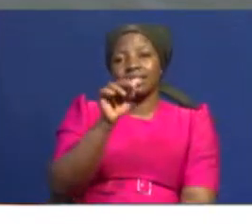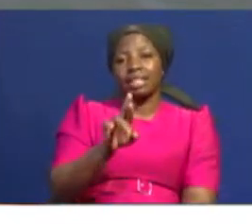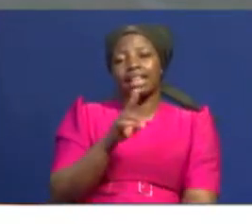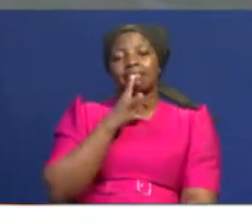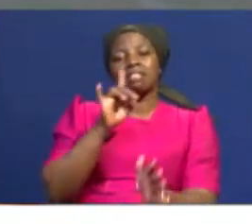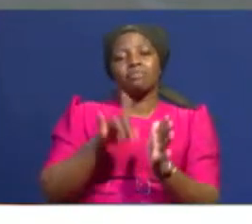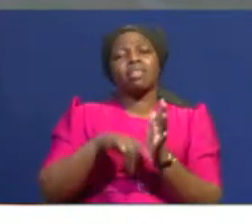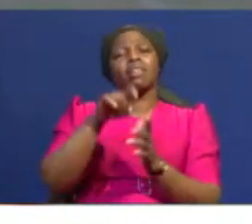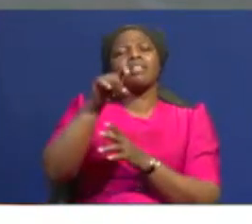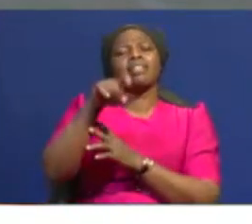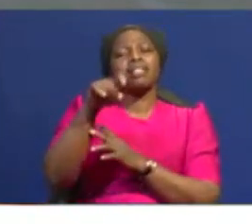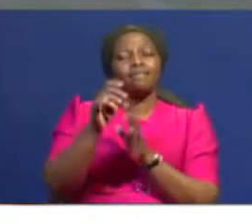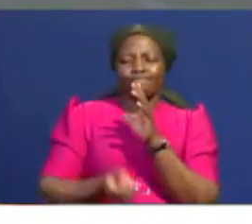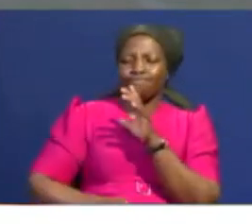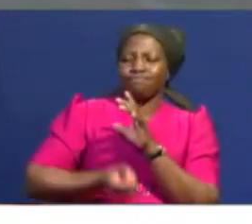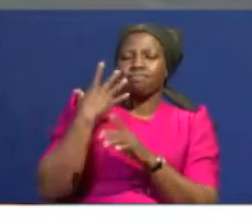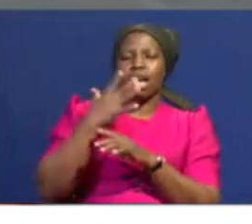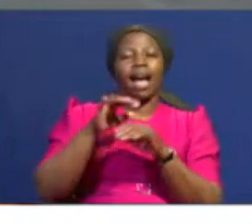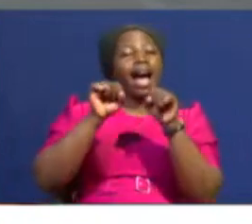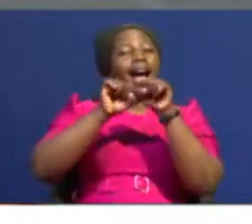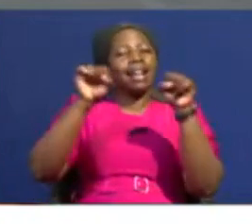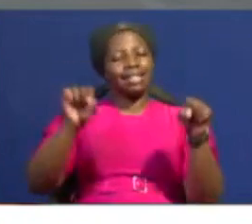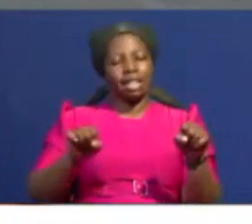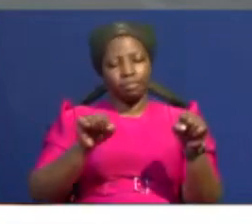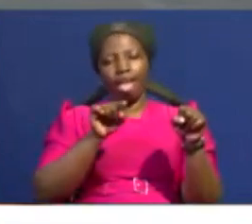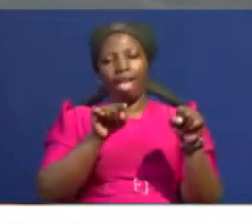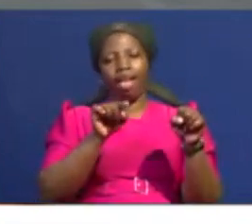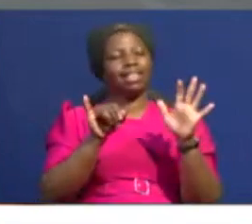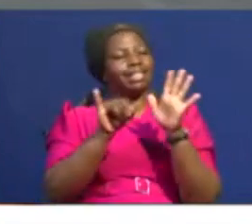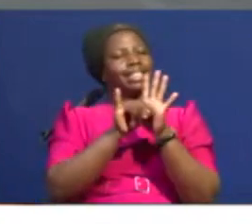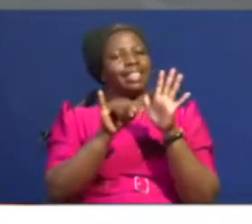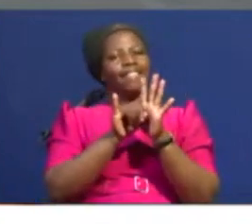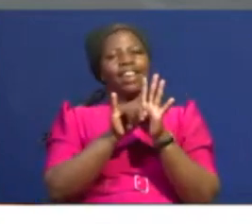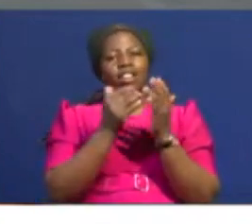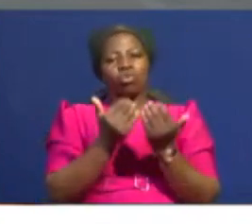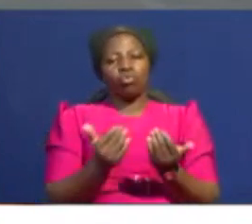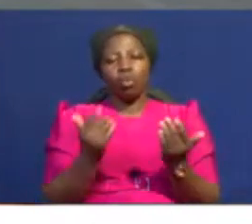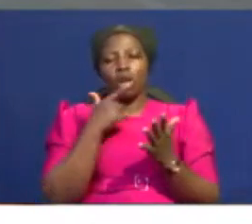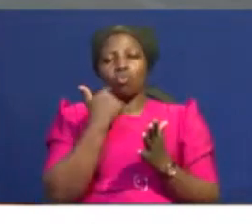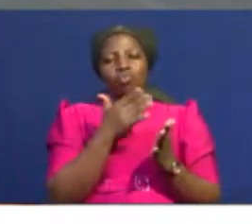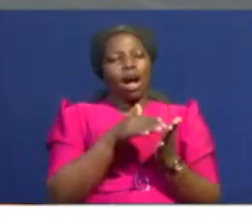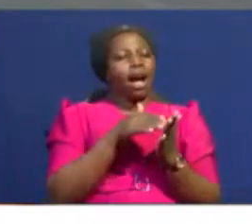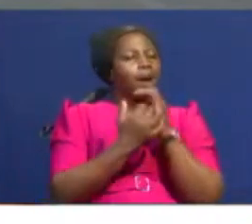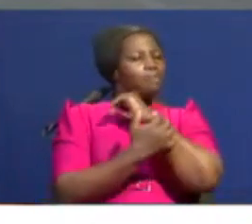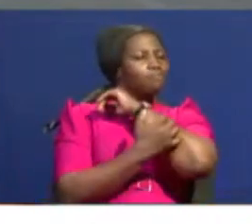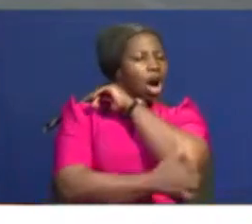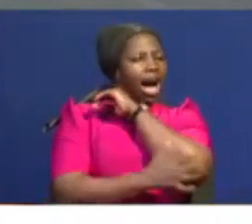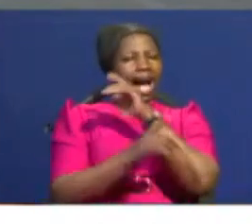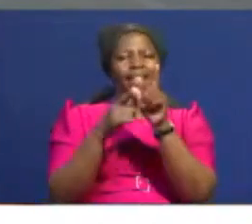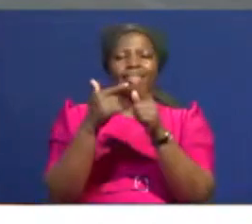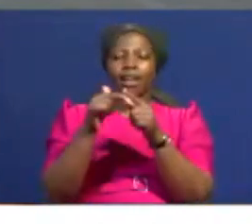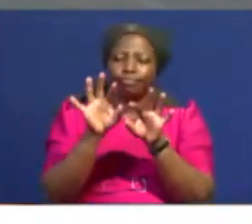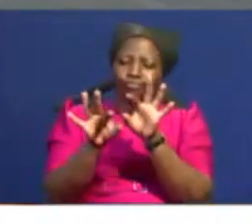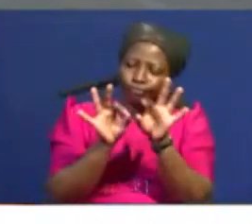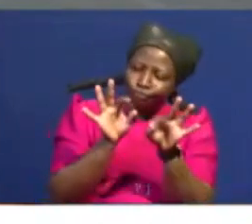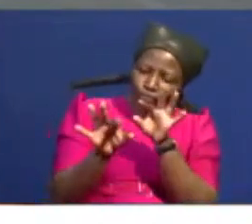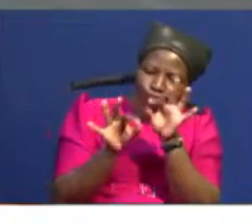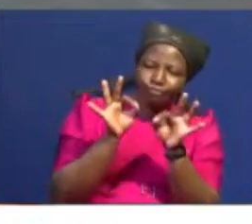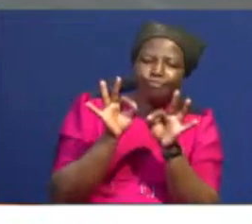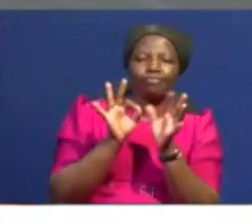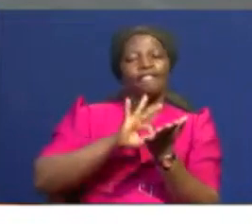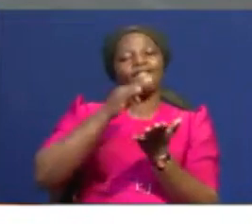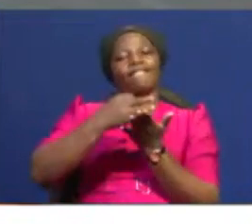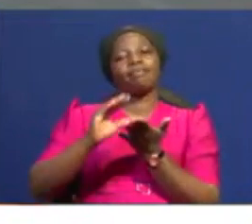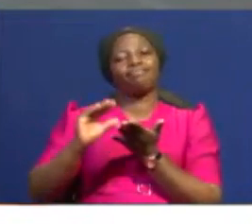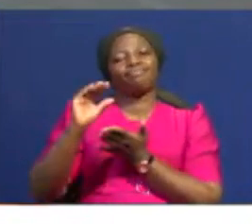need for establishment of a system that will identify underprivileged students and vet them for funding through scholarships.